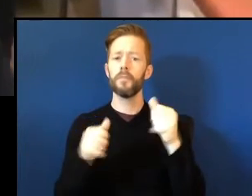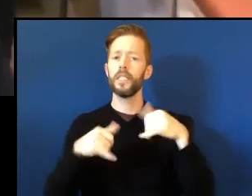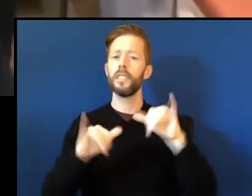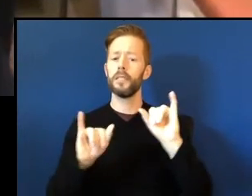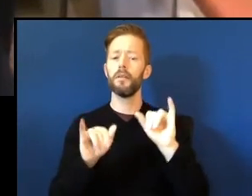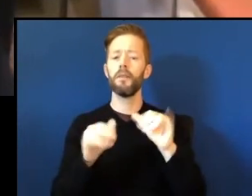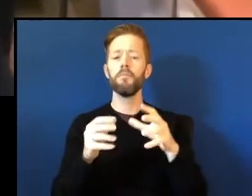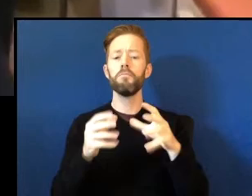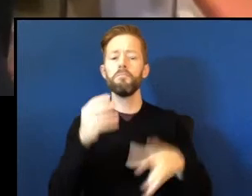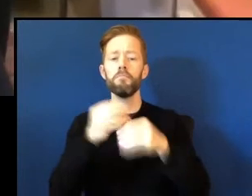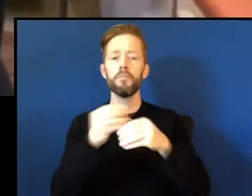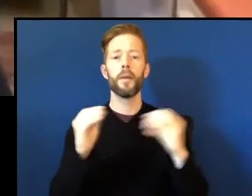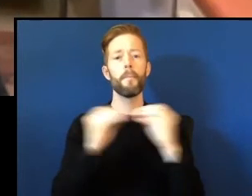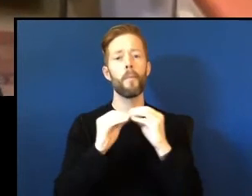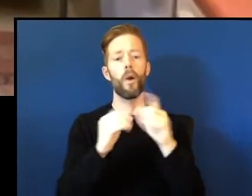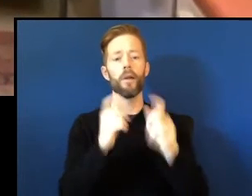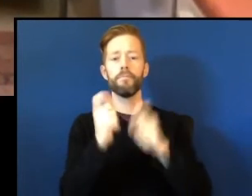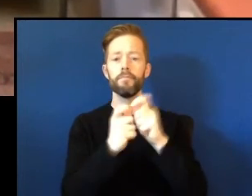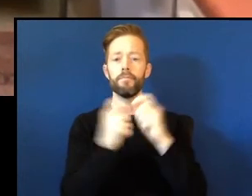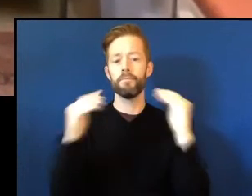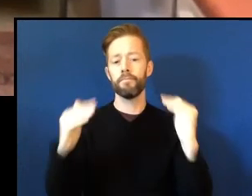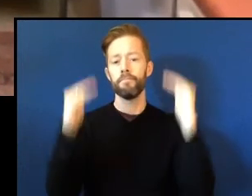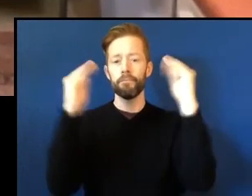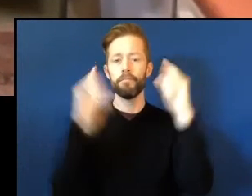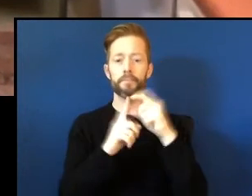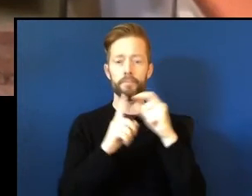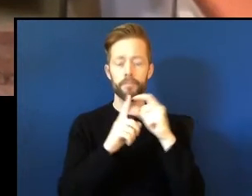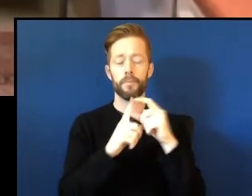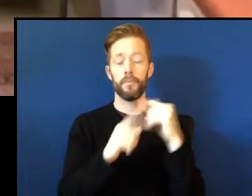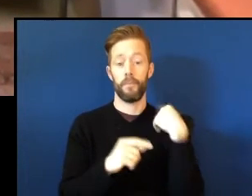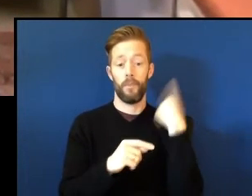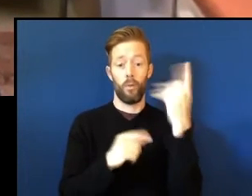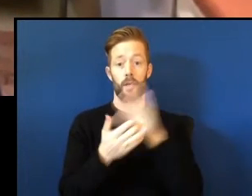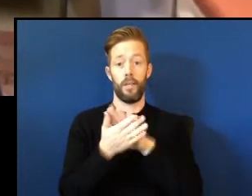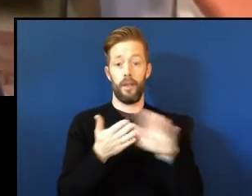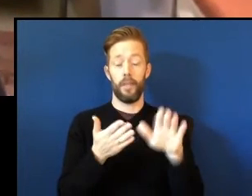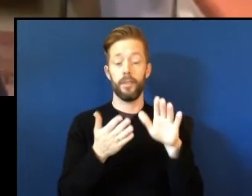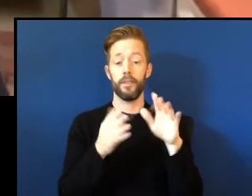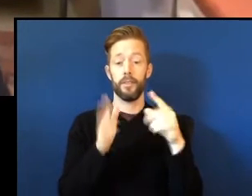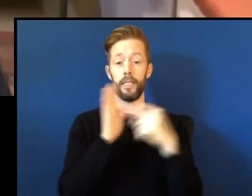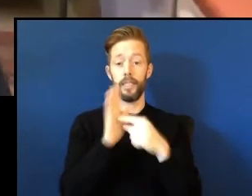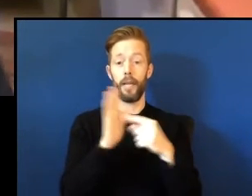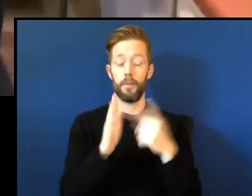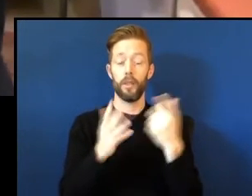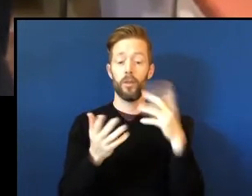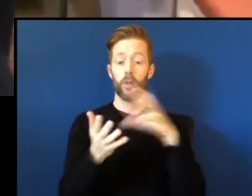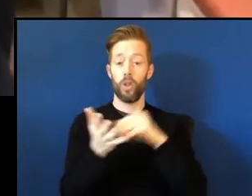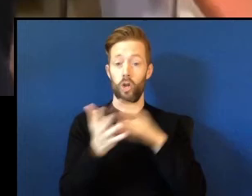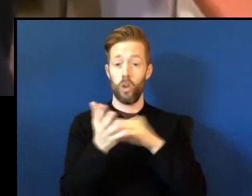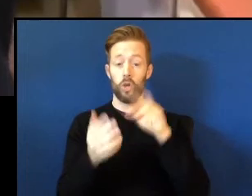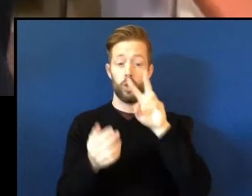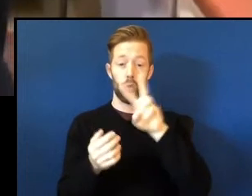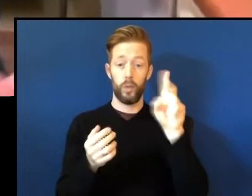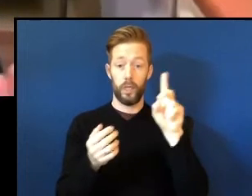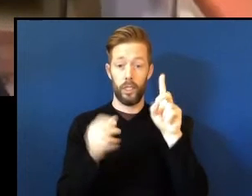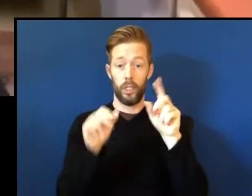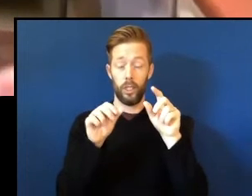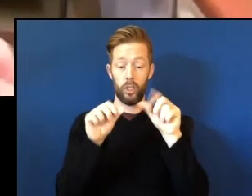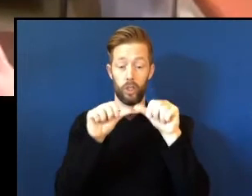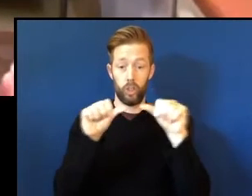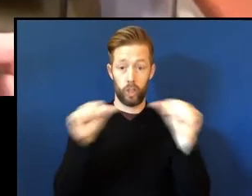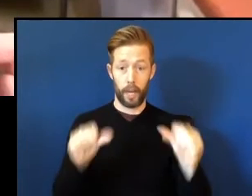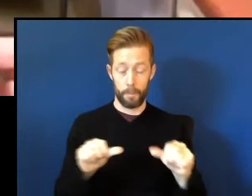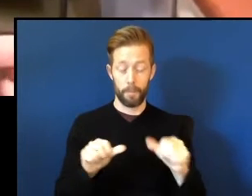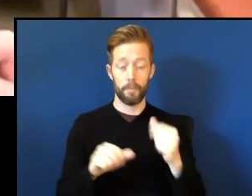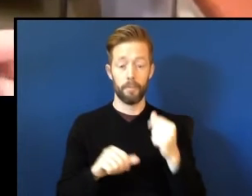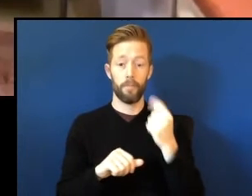more formal terms either. So there's a nice example as we're learning the attributes of two-dimensional shapes. One of the